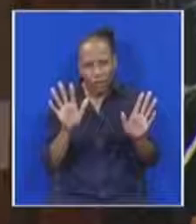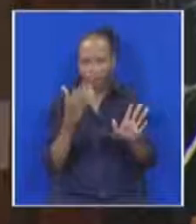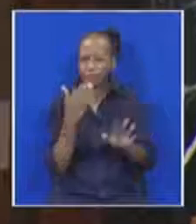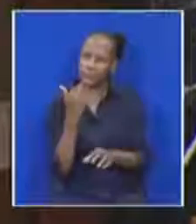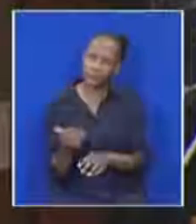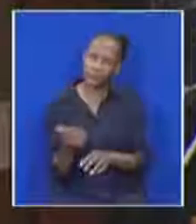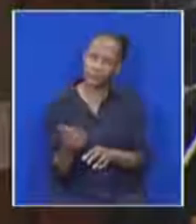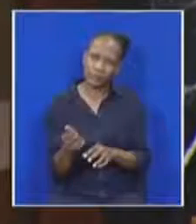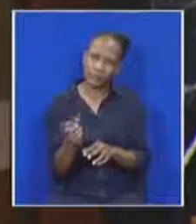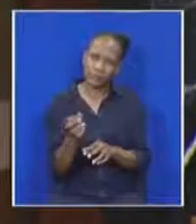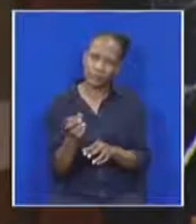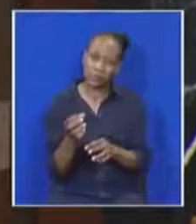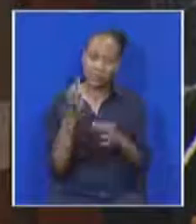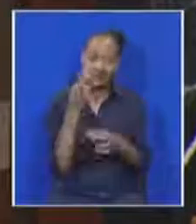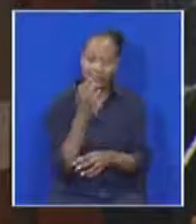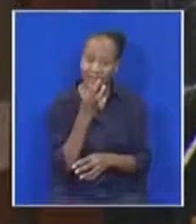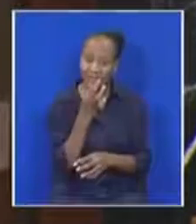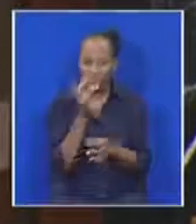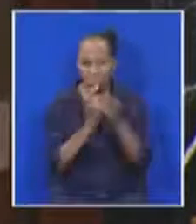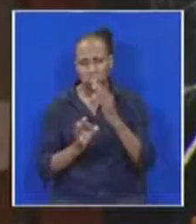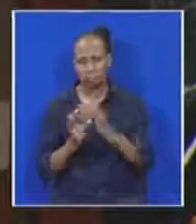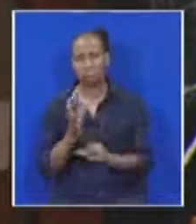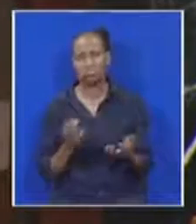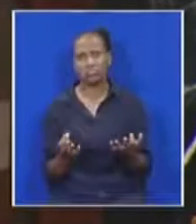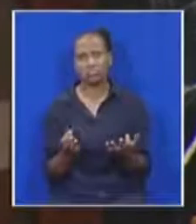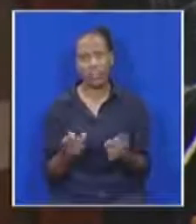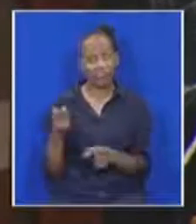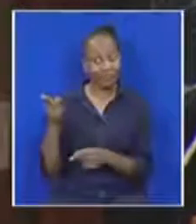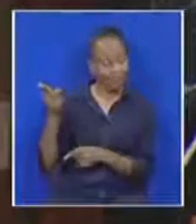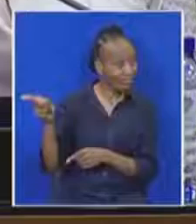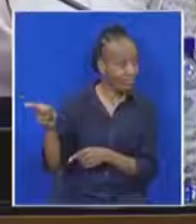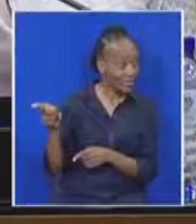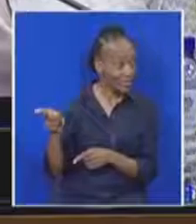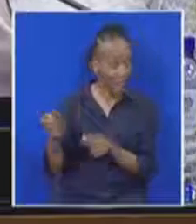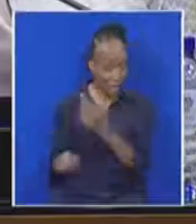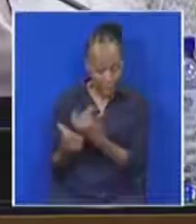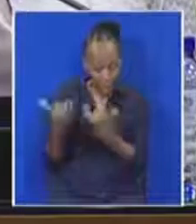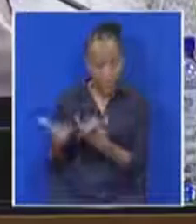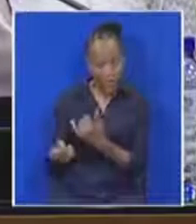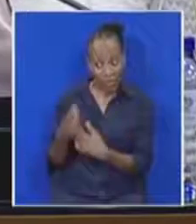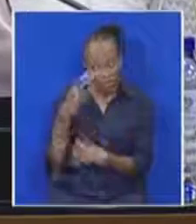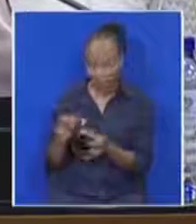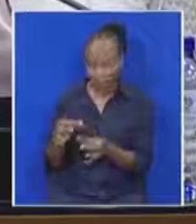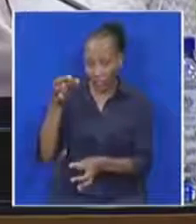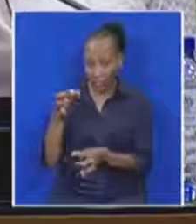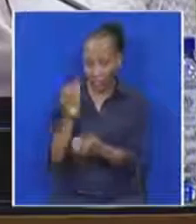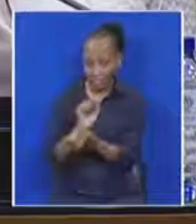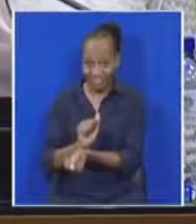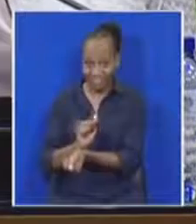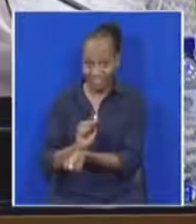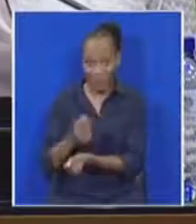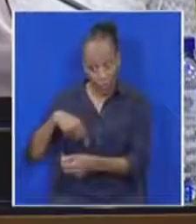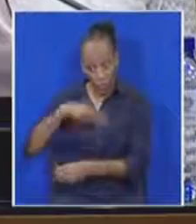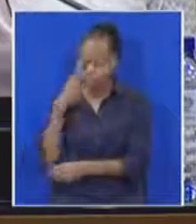we need a clear undertaking from yourselves that this is not going to happen. We've just seen that cable. On a second point of